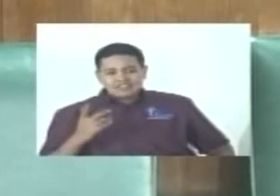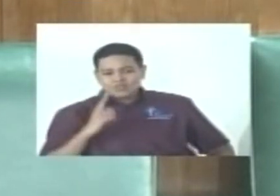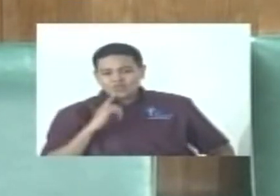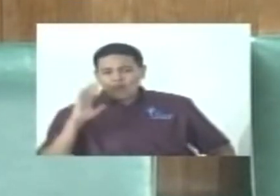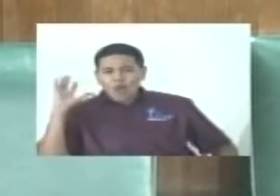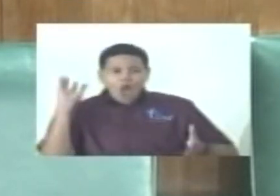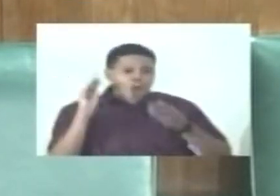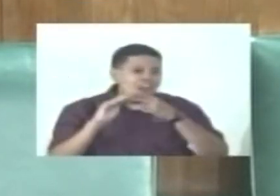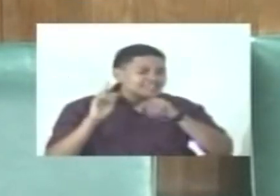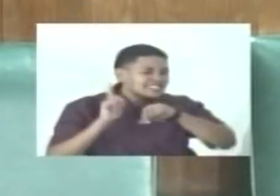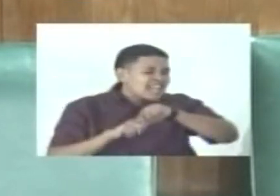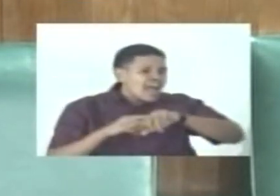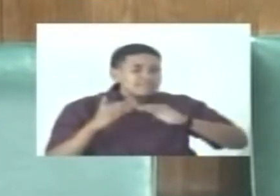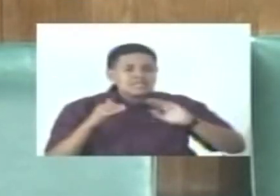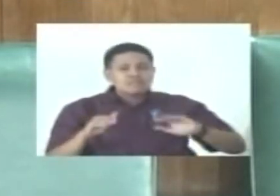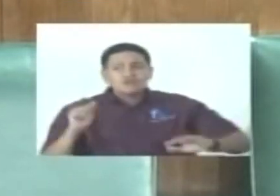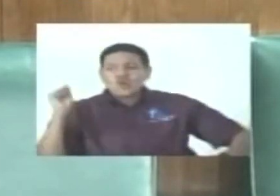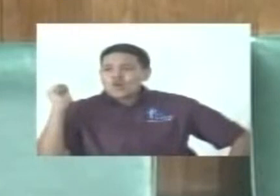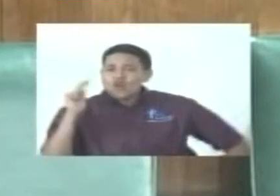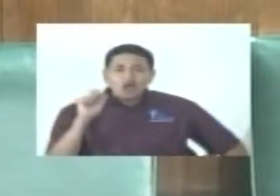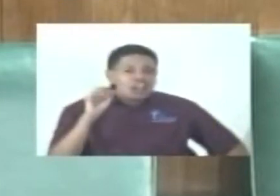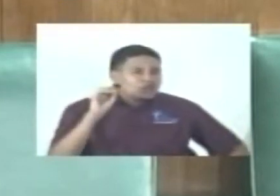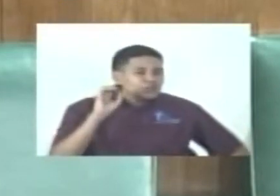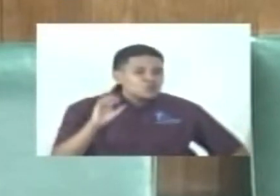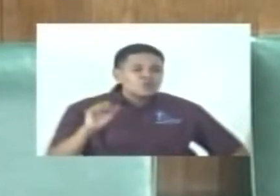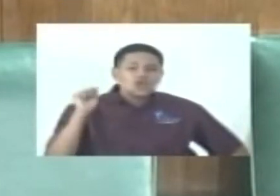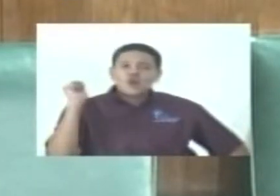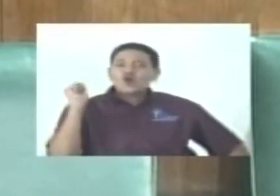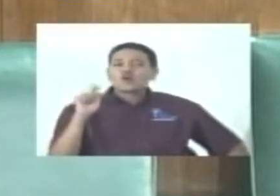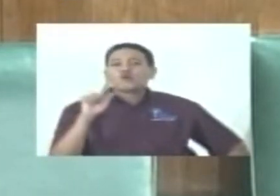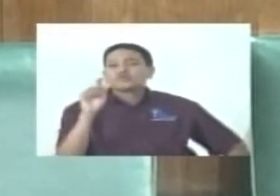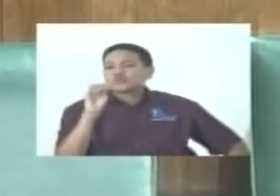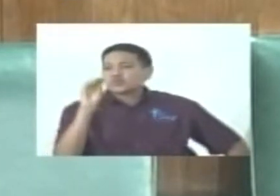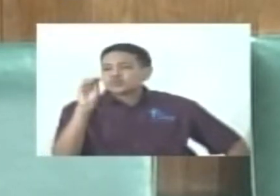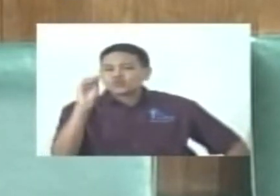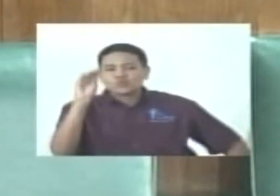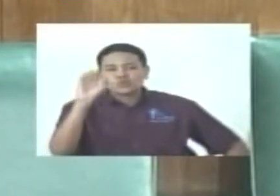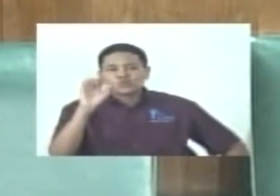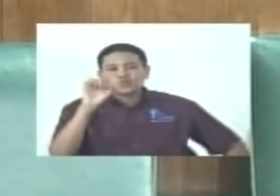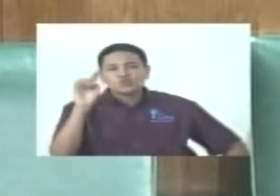curfews, all the SOEs, all the Zozos were down